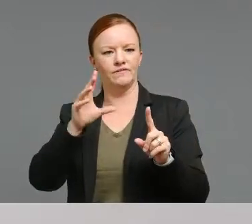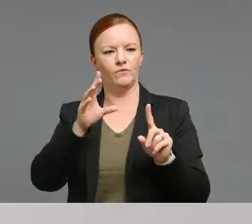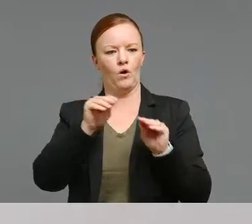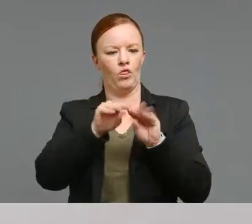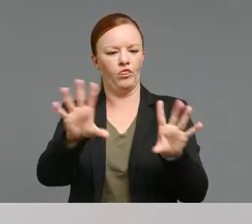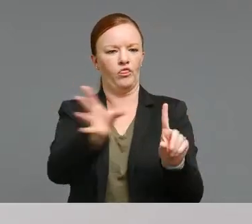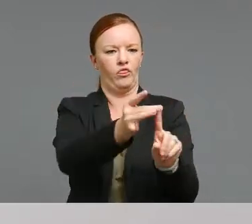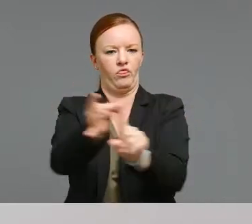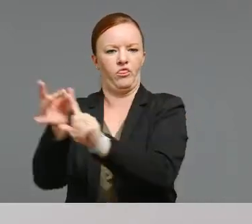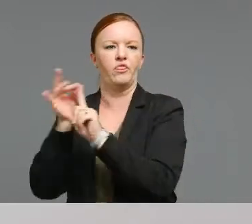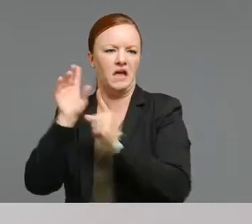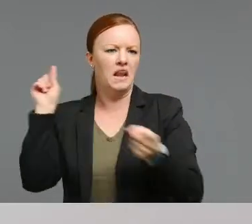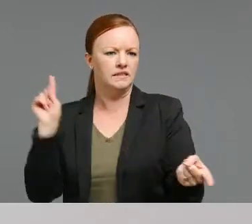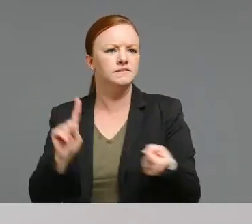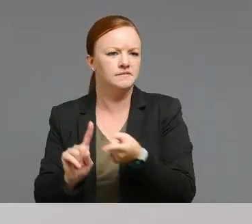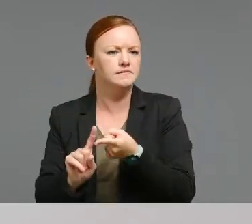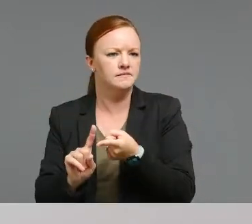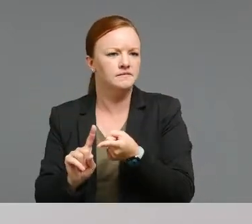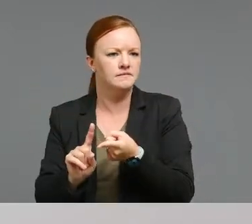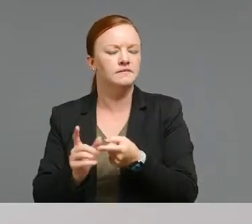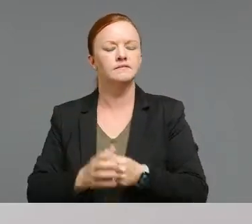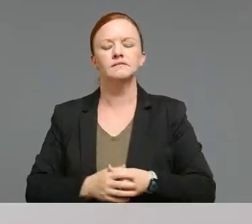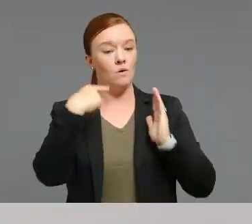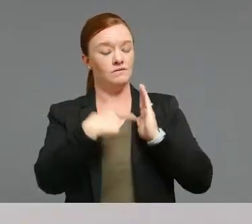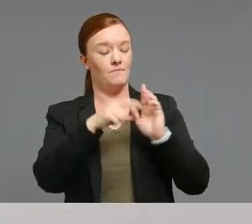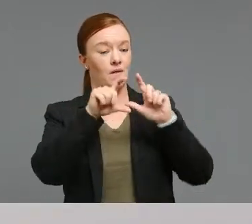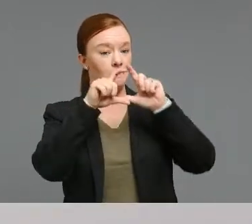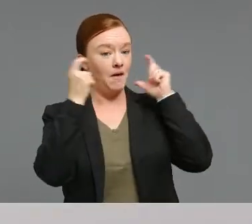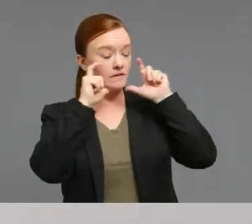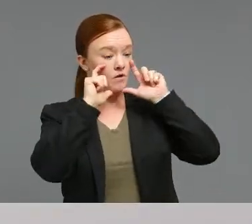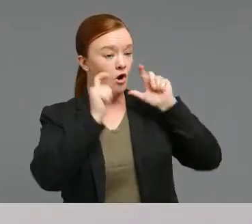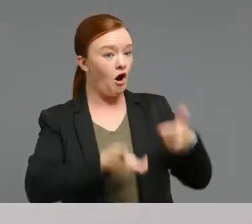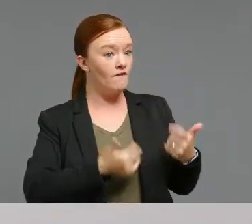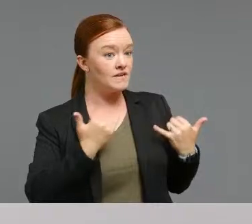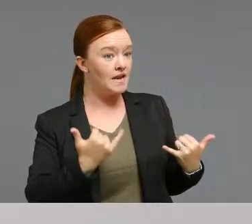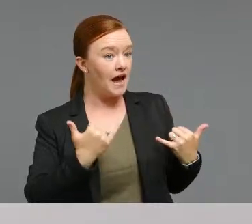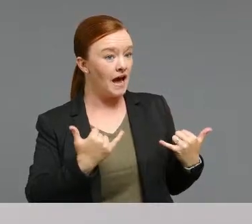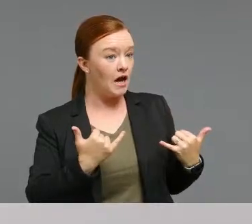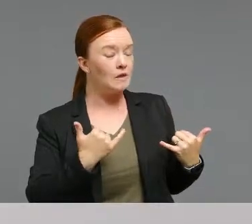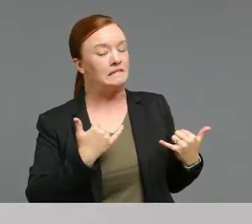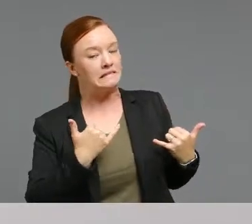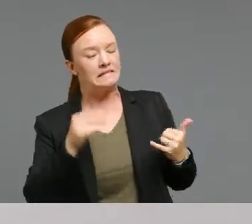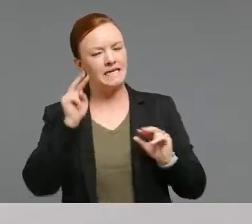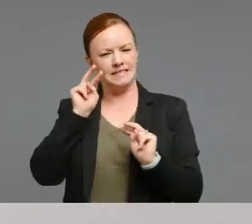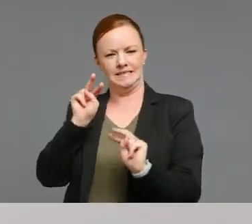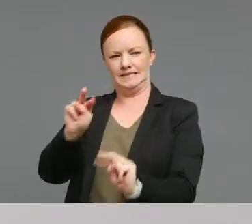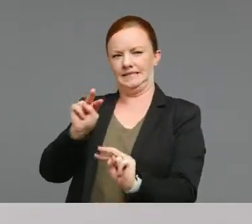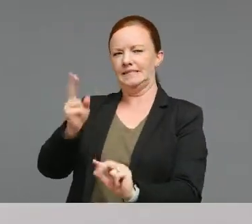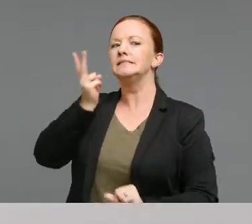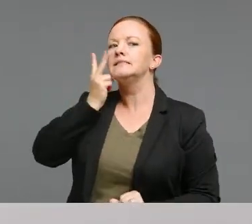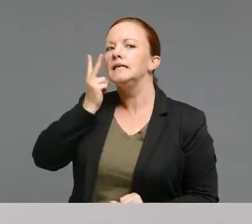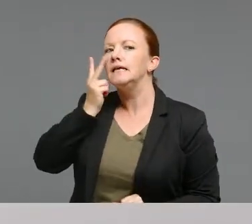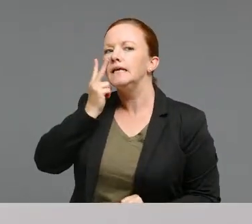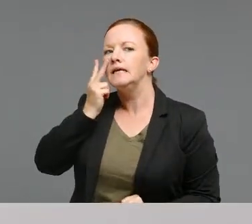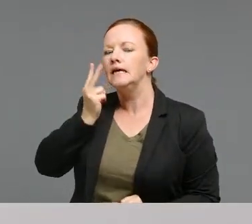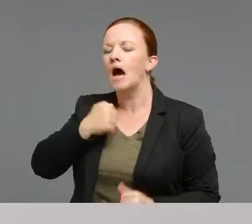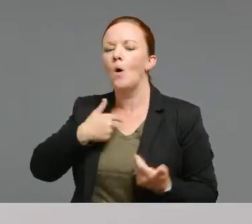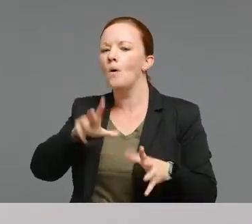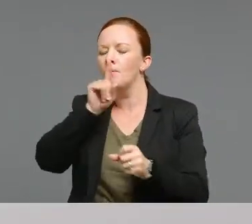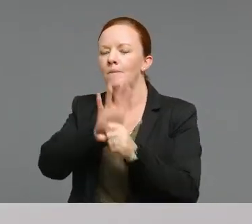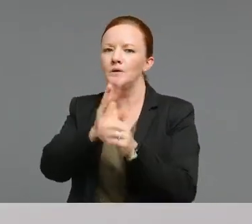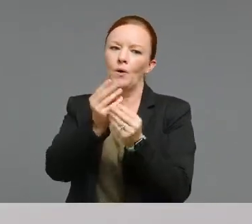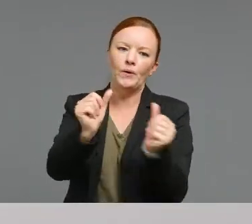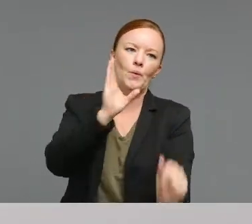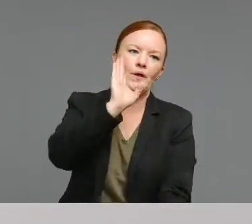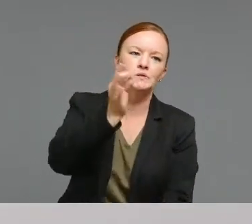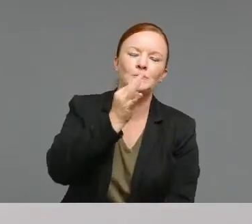And so mask wearing will do. I'm a little hesitant to say that we're definitely there, but our data is